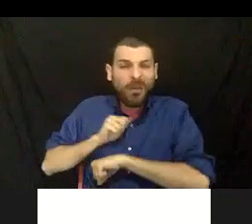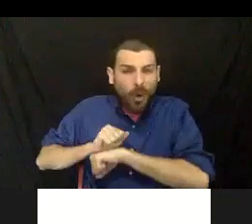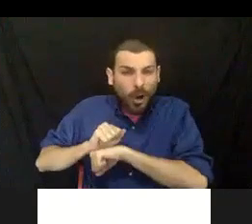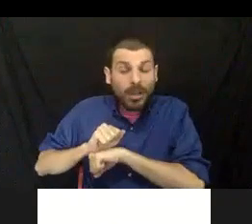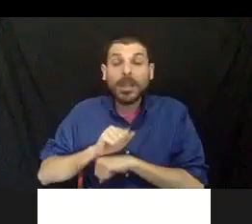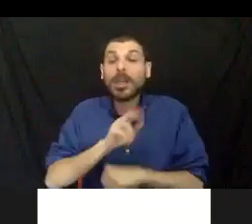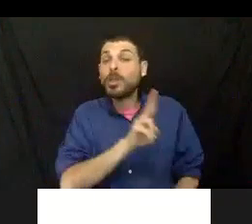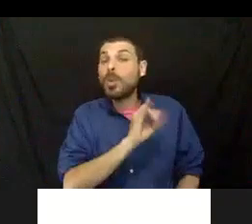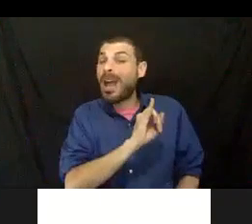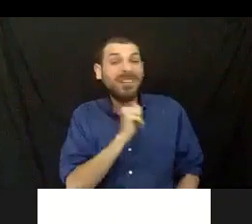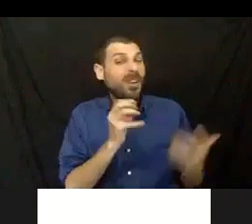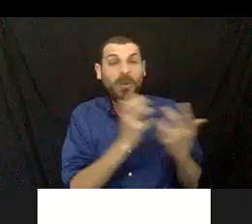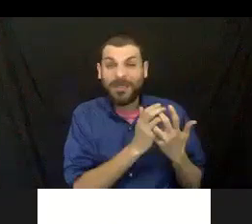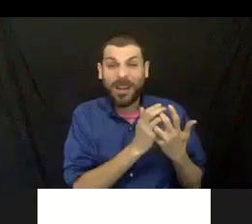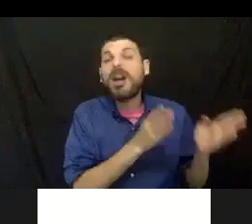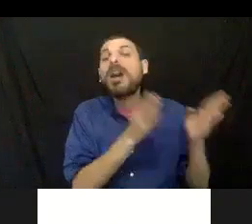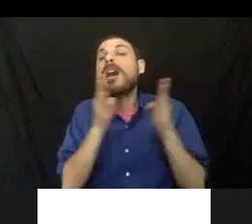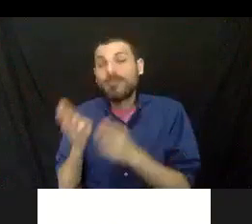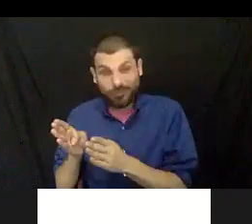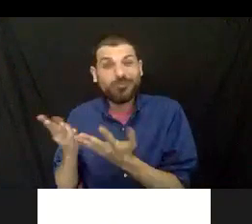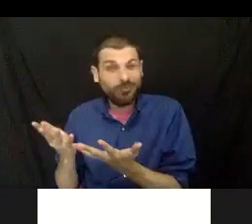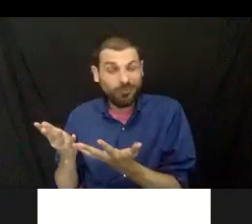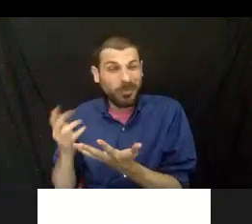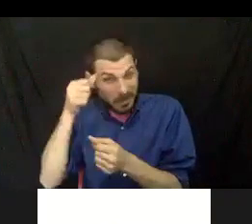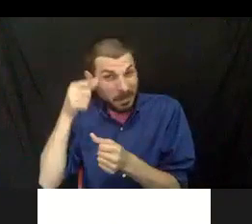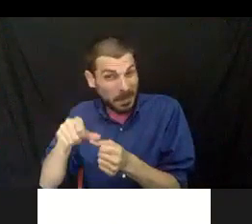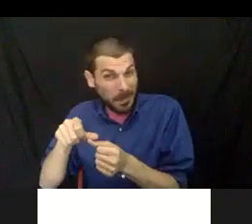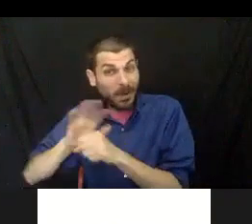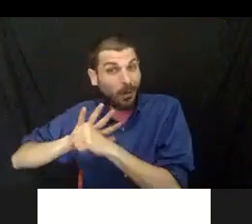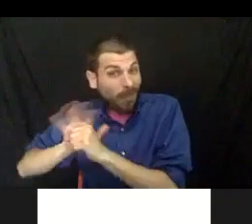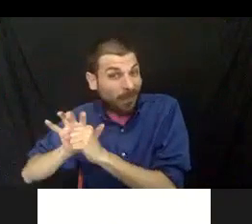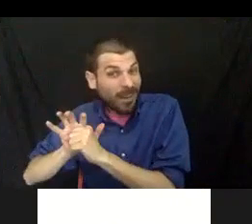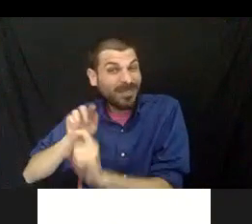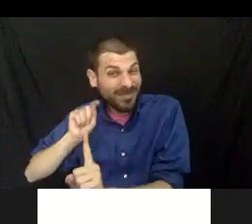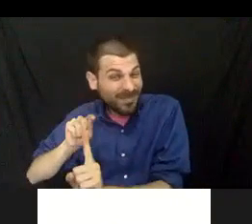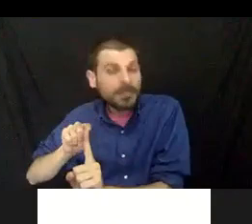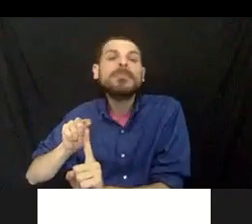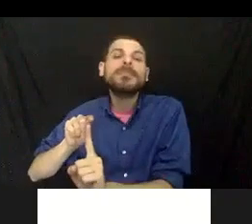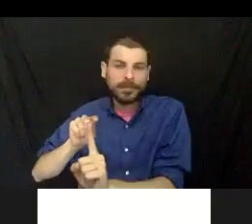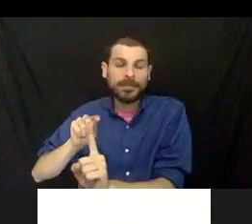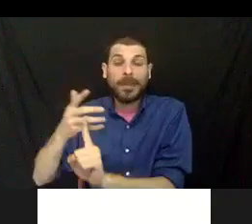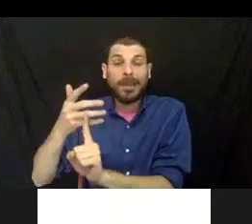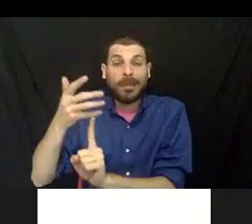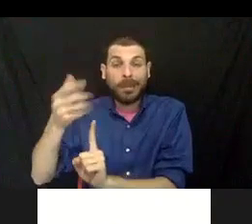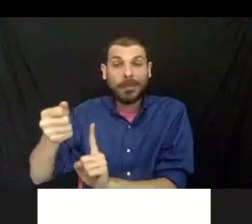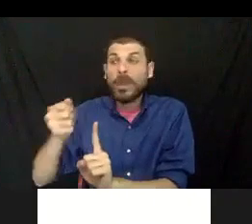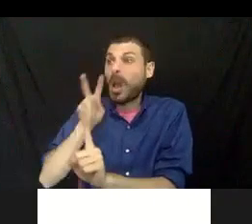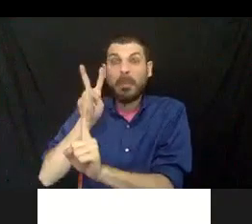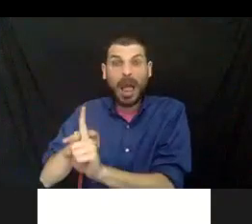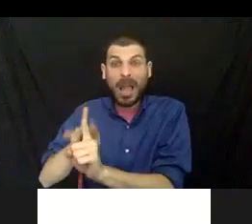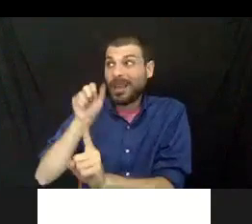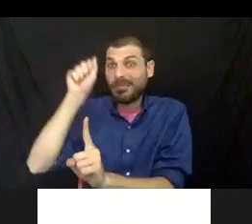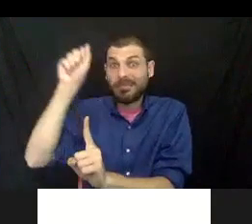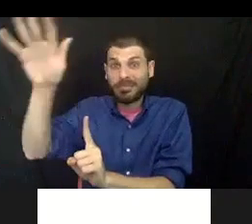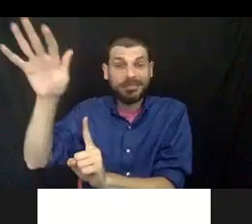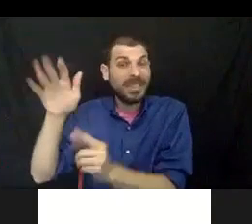regular UI and is out of work due to COVID-19. So when you submit either one of those applications,